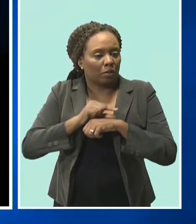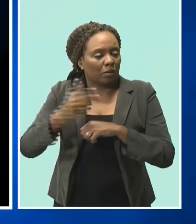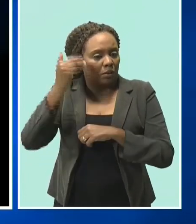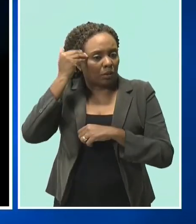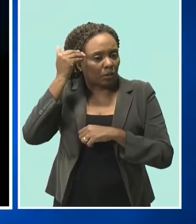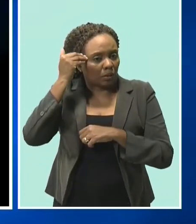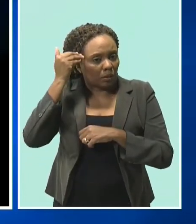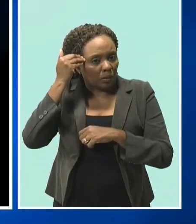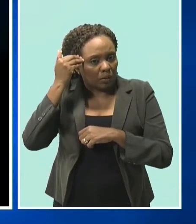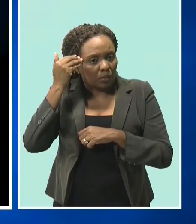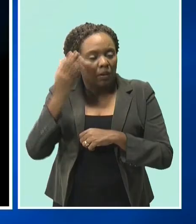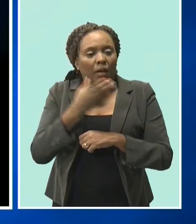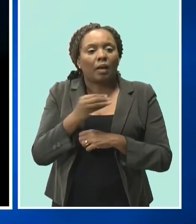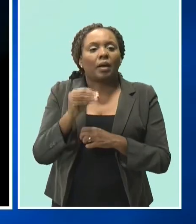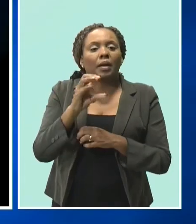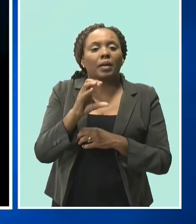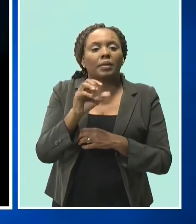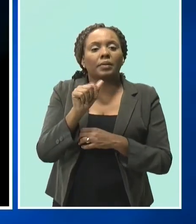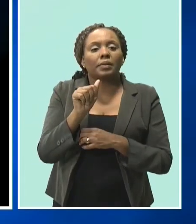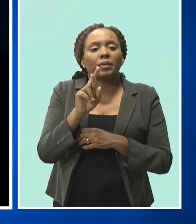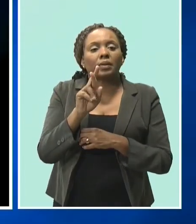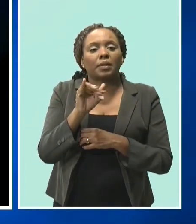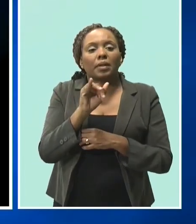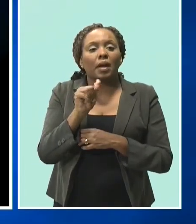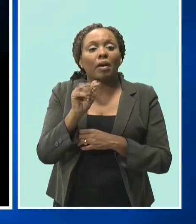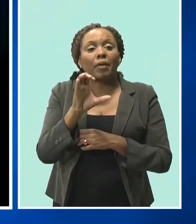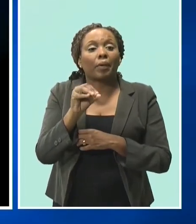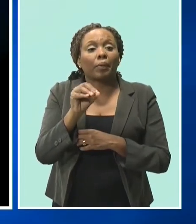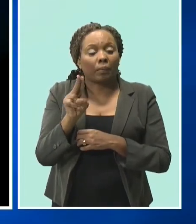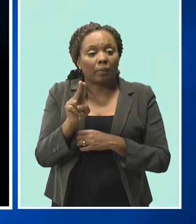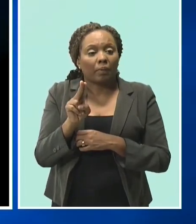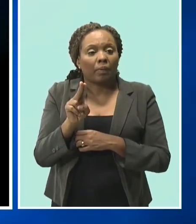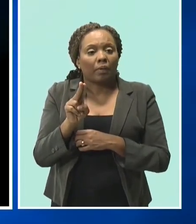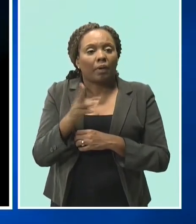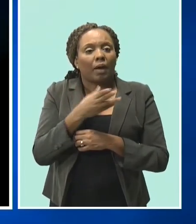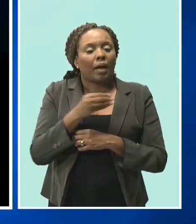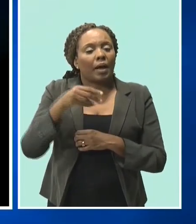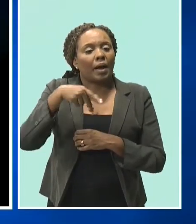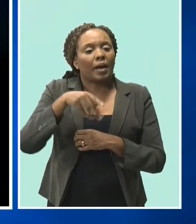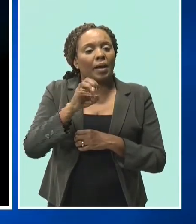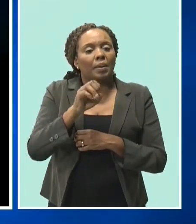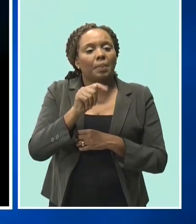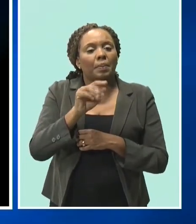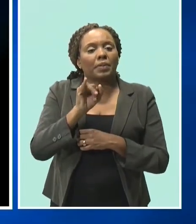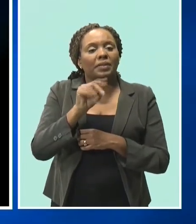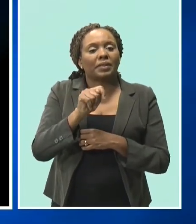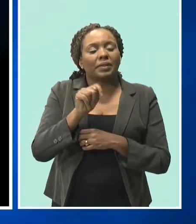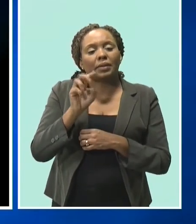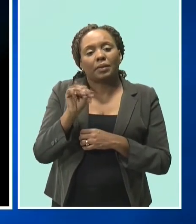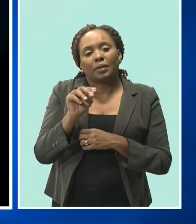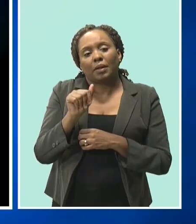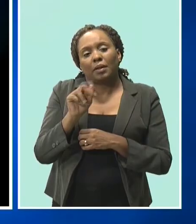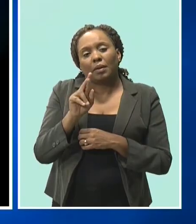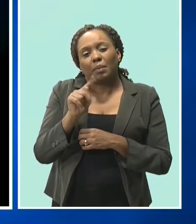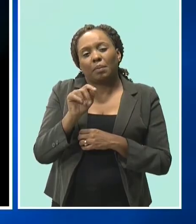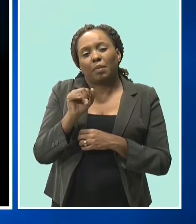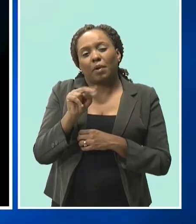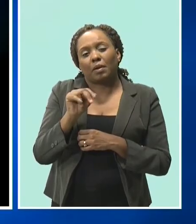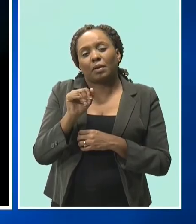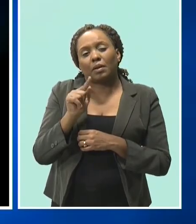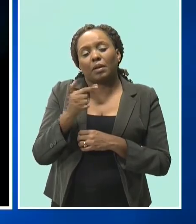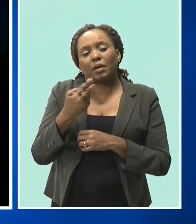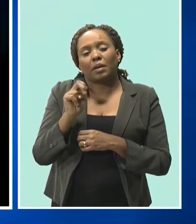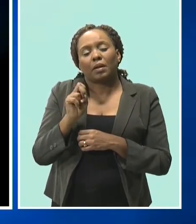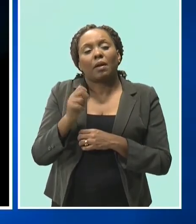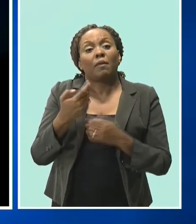Grenada, Carriacou and Petite Martinique that our prayers have been answered. So we are